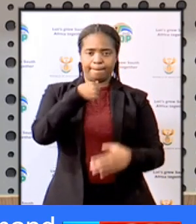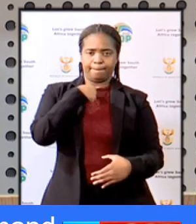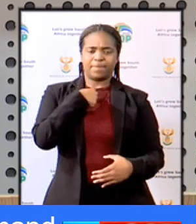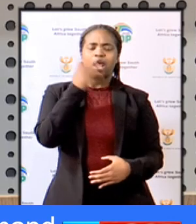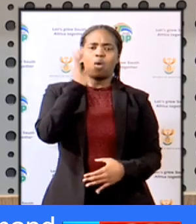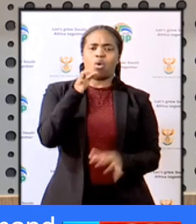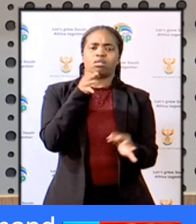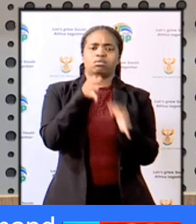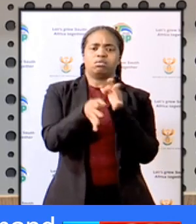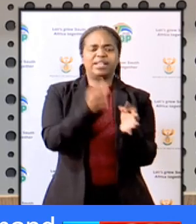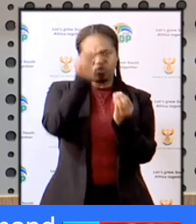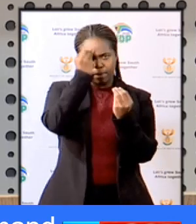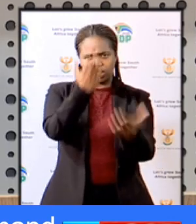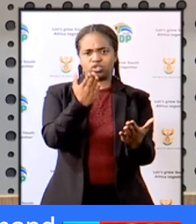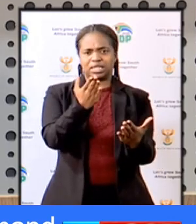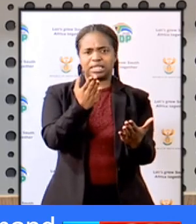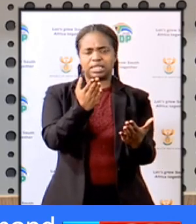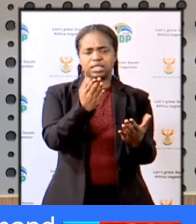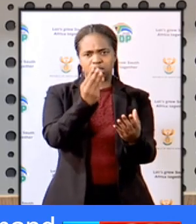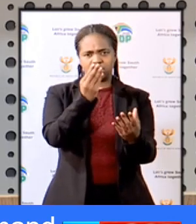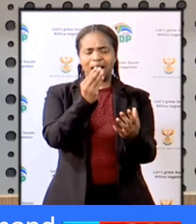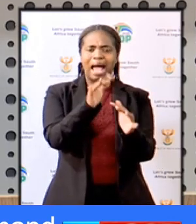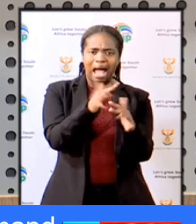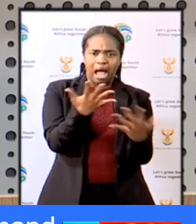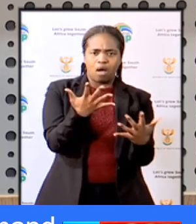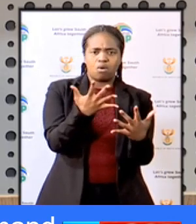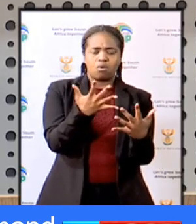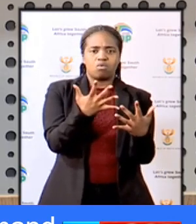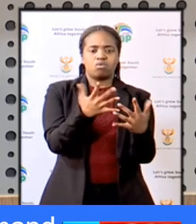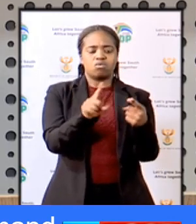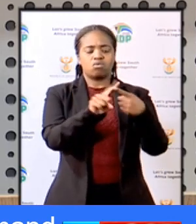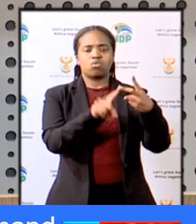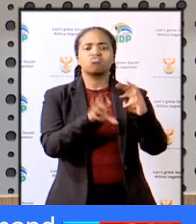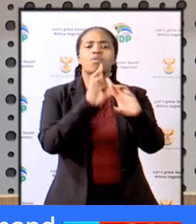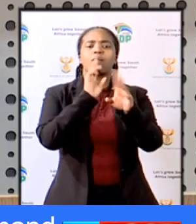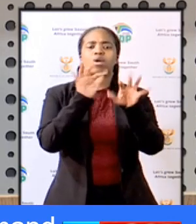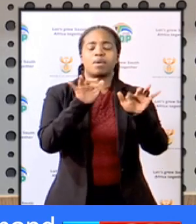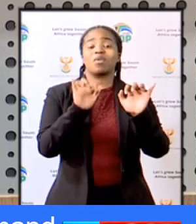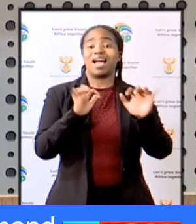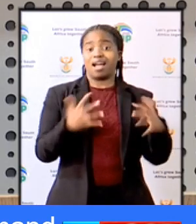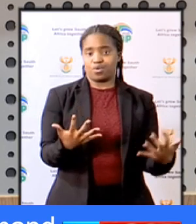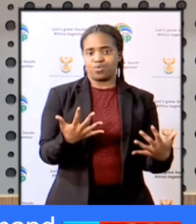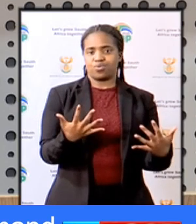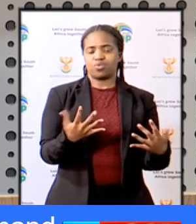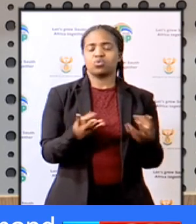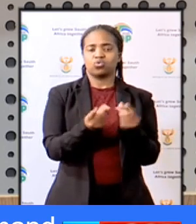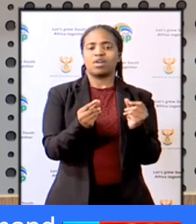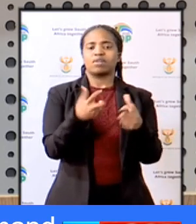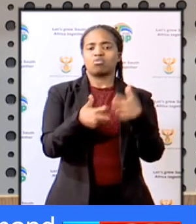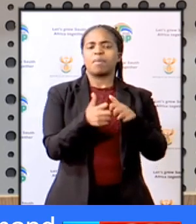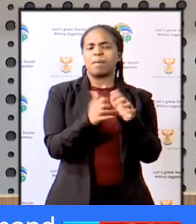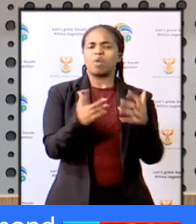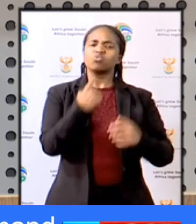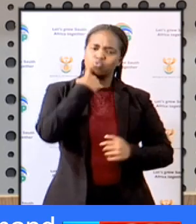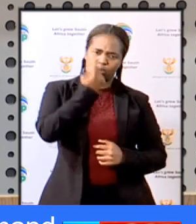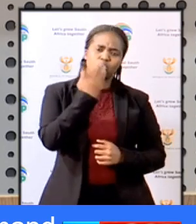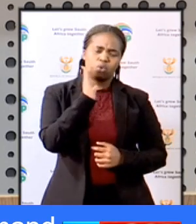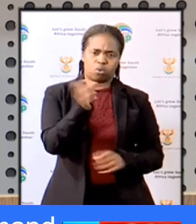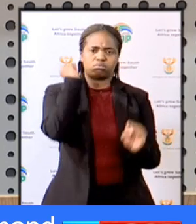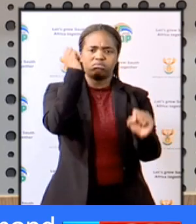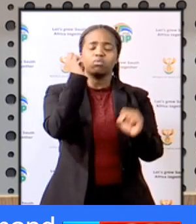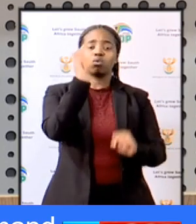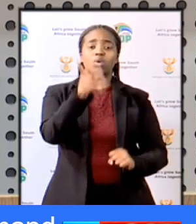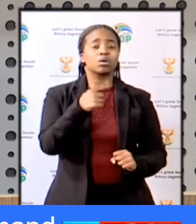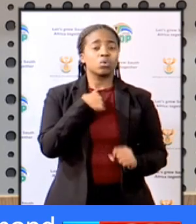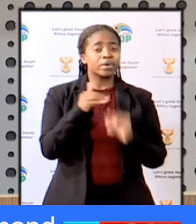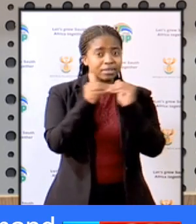provide some information and data on the extent of actions by the authorities to deal with that. So we're keeping a careful price